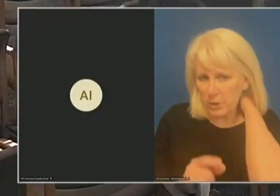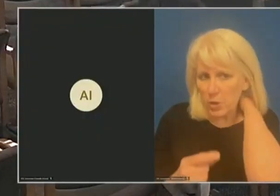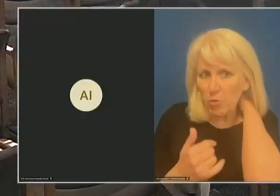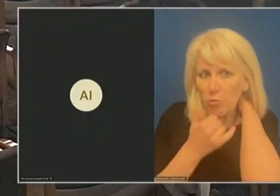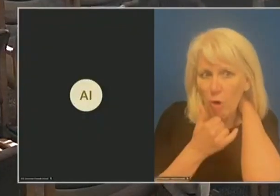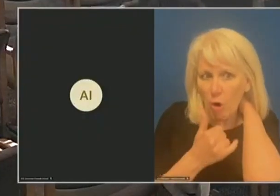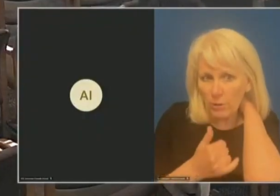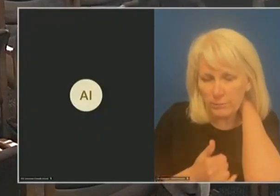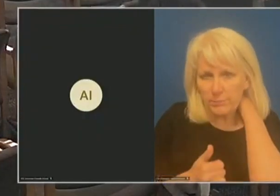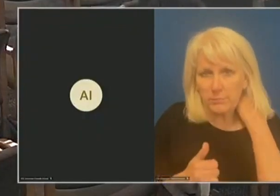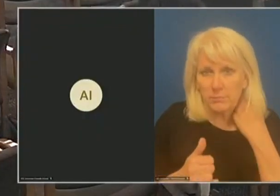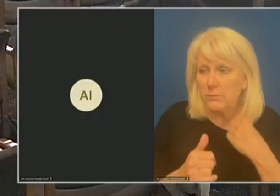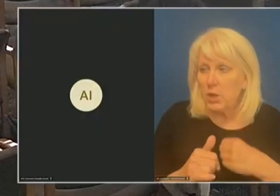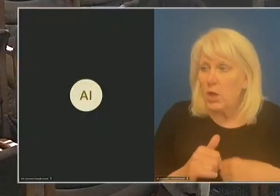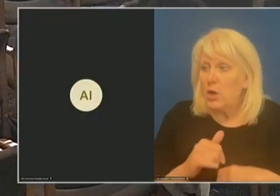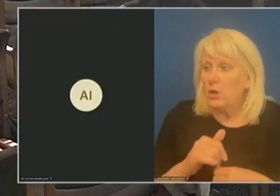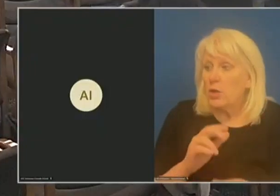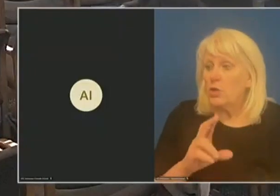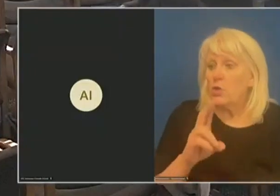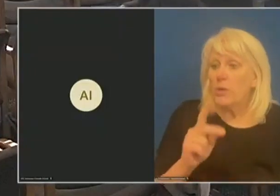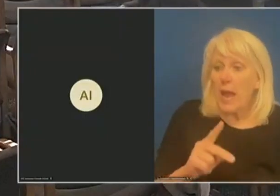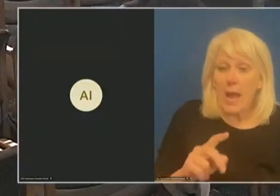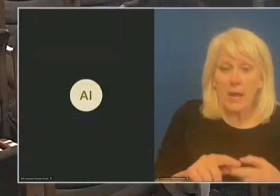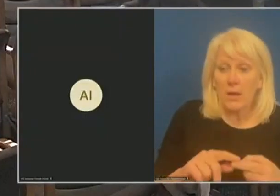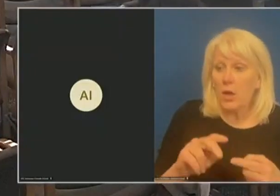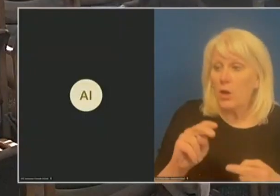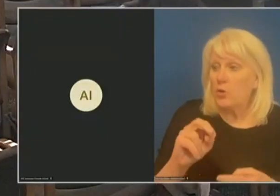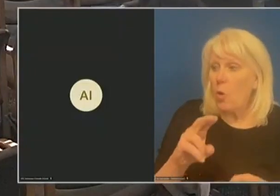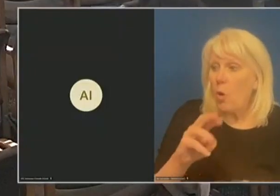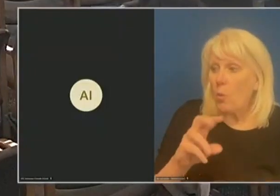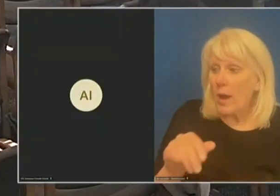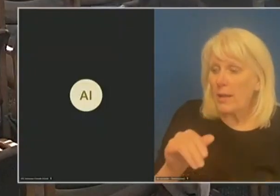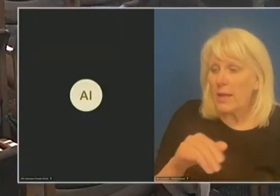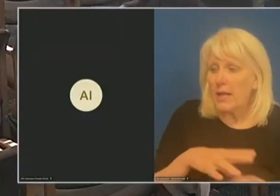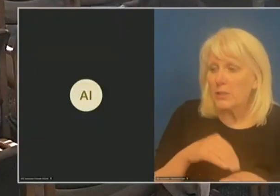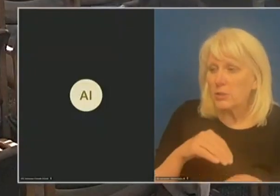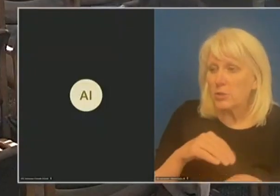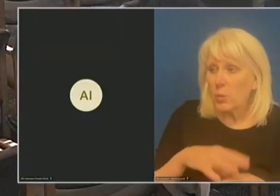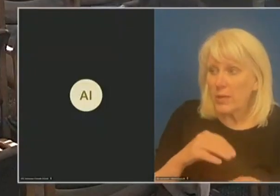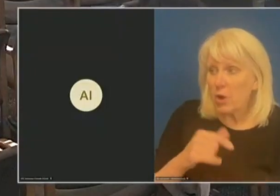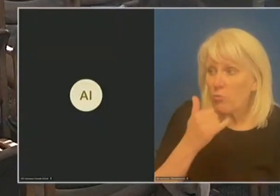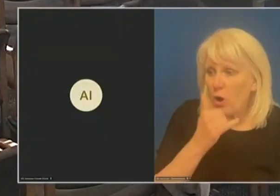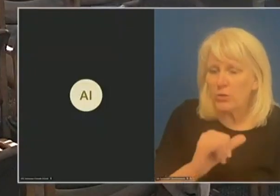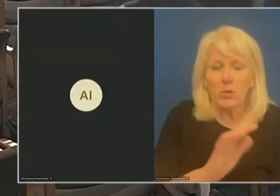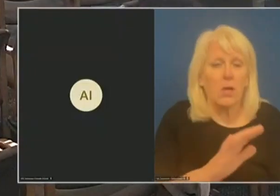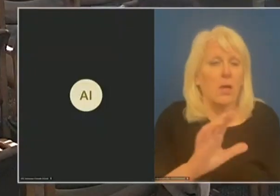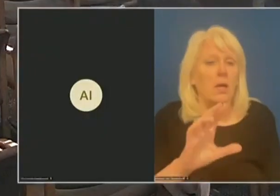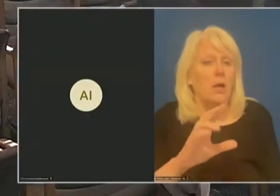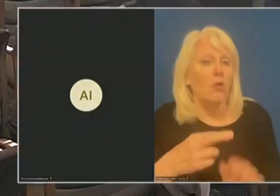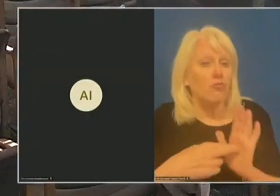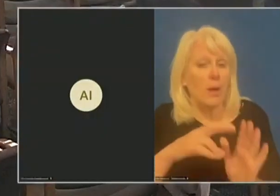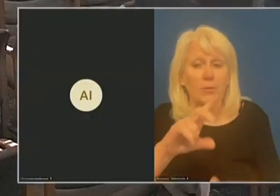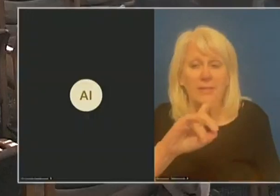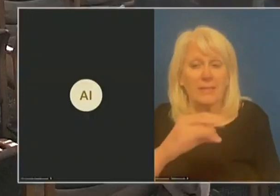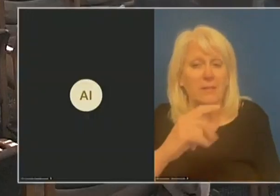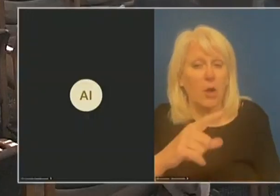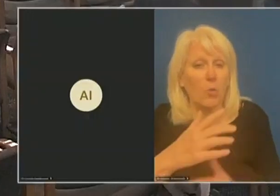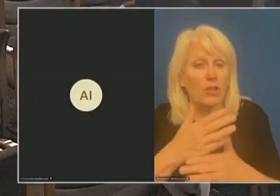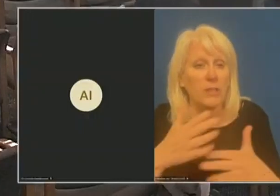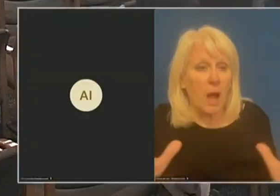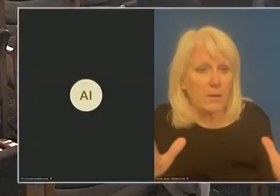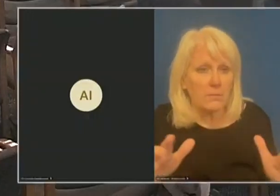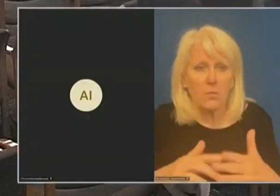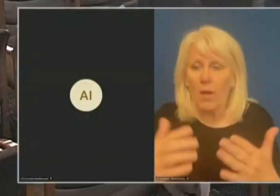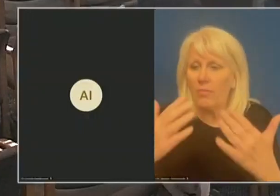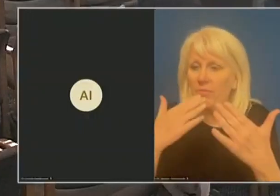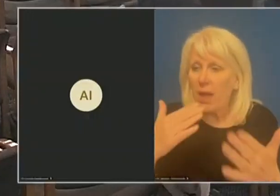I guess Europe, UK, Norway, and Sweden are wrong too. Representative Deal, we're done, okay? We're wrapping up, okay? I want to thank people who